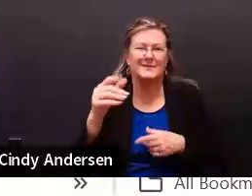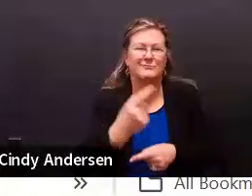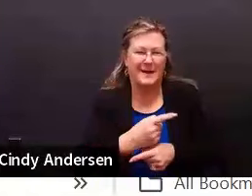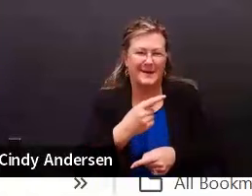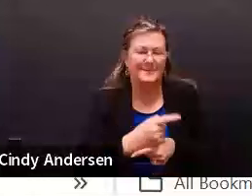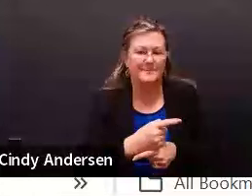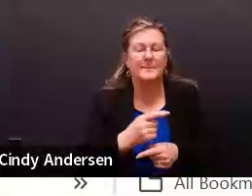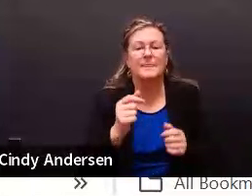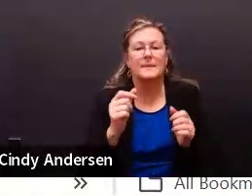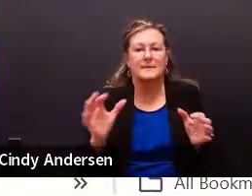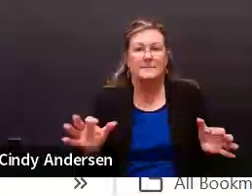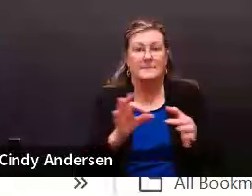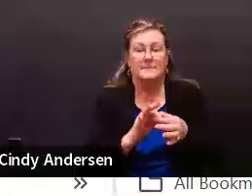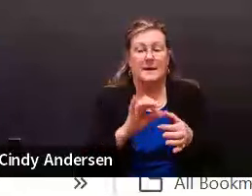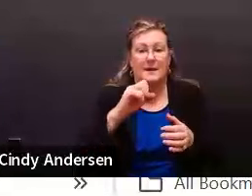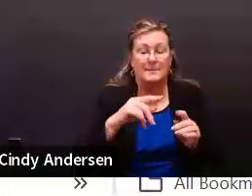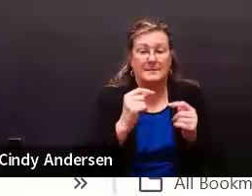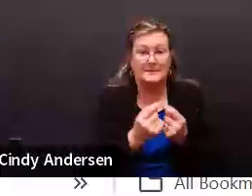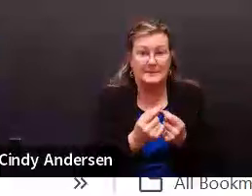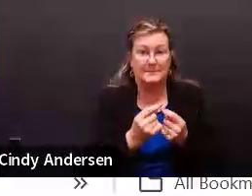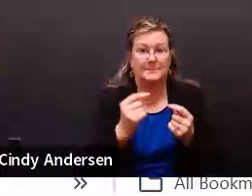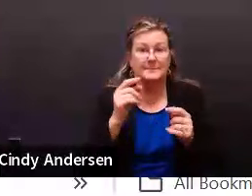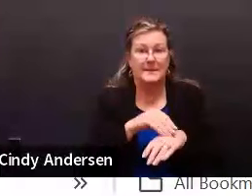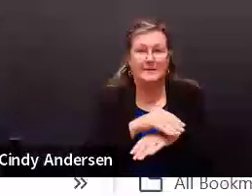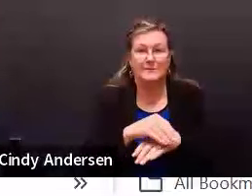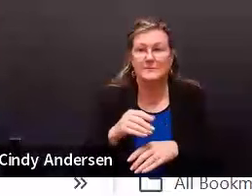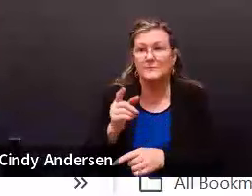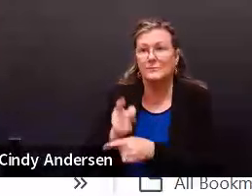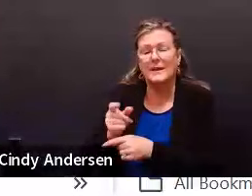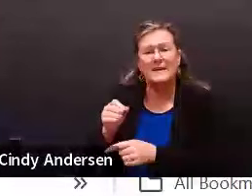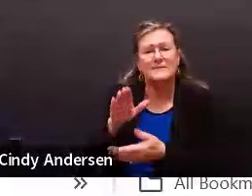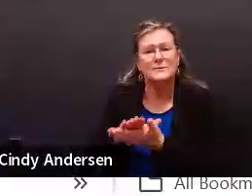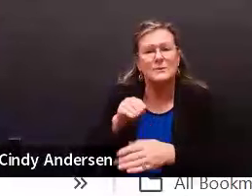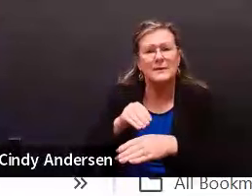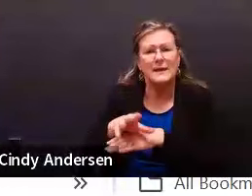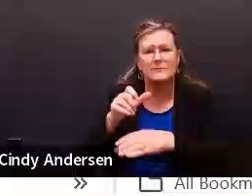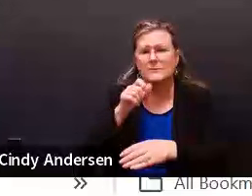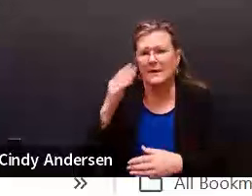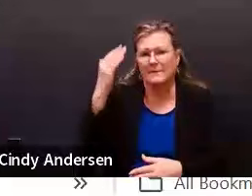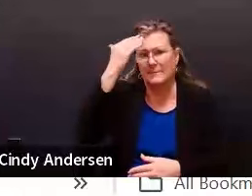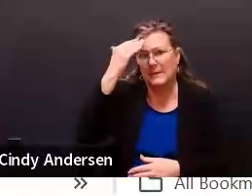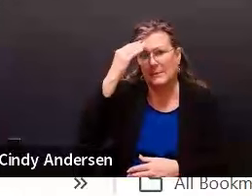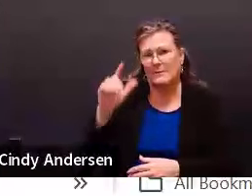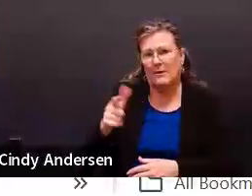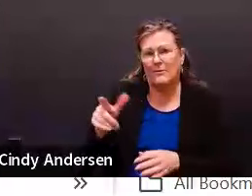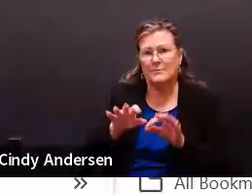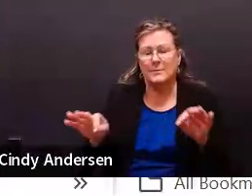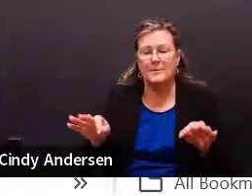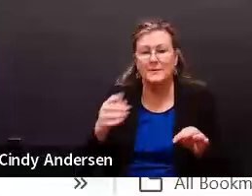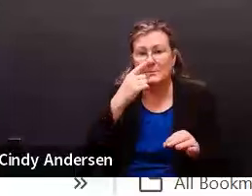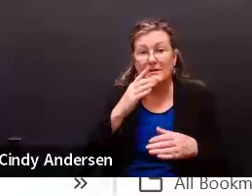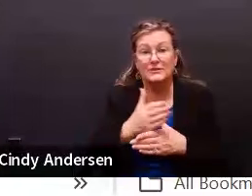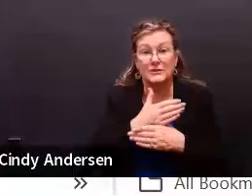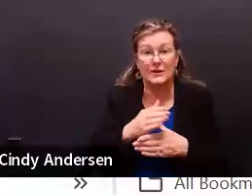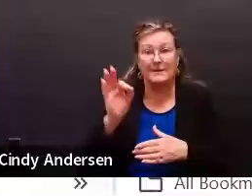counselors. with their Yeah. IEP and team counselors. And I would say if your school counselors aren't familiar with the alternate diploma, like please share with them the